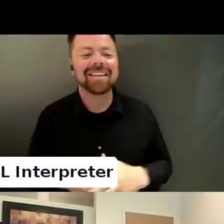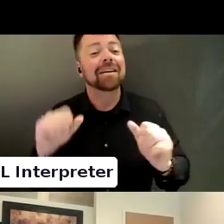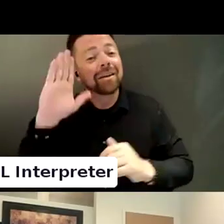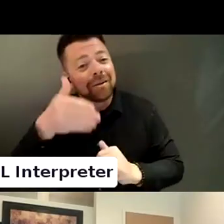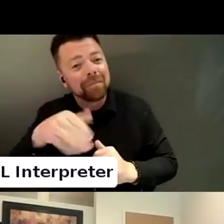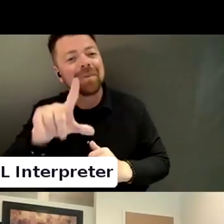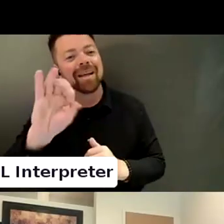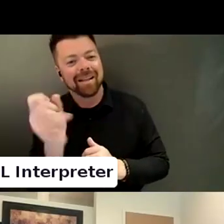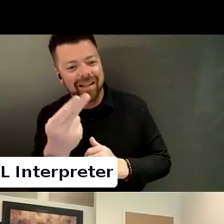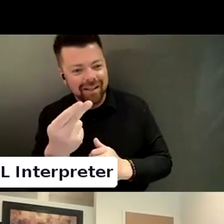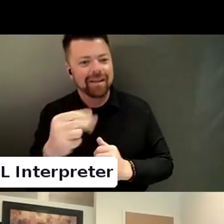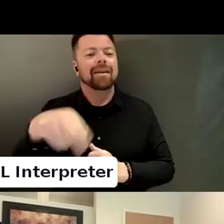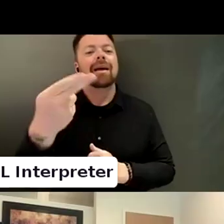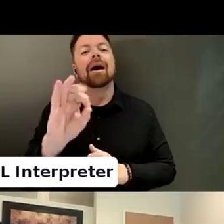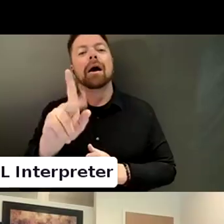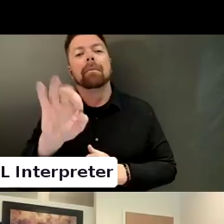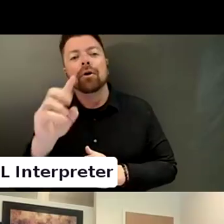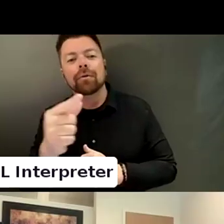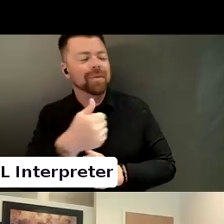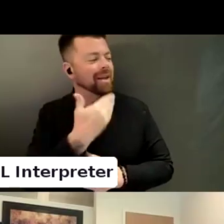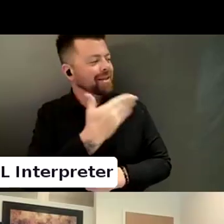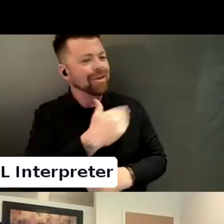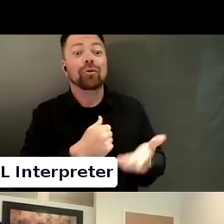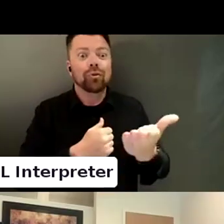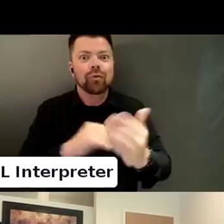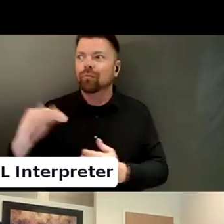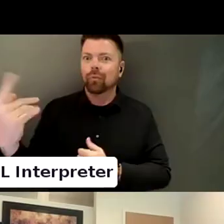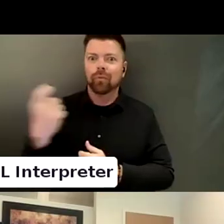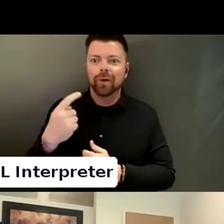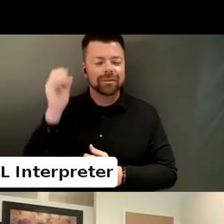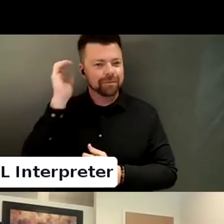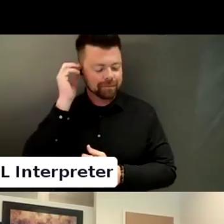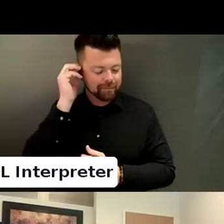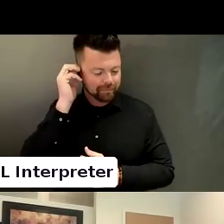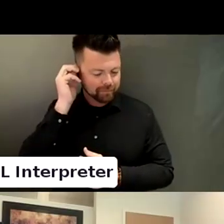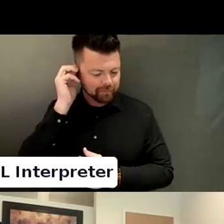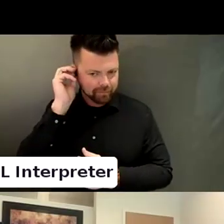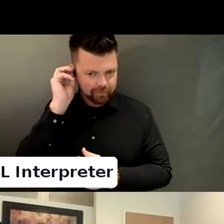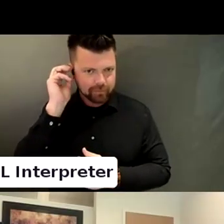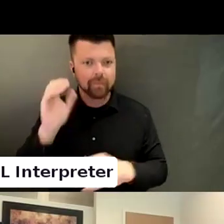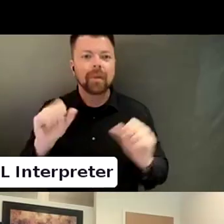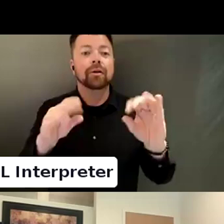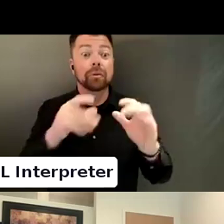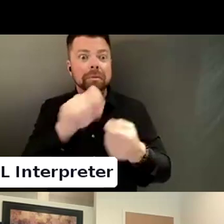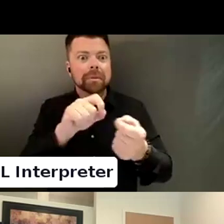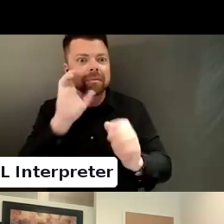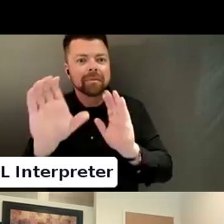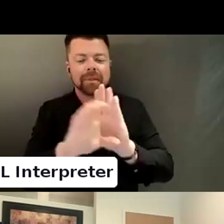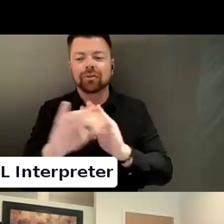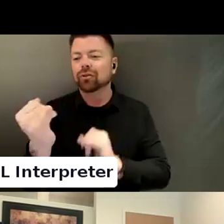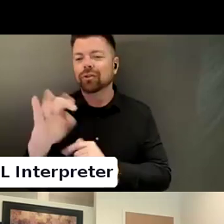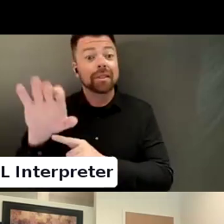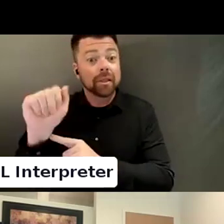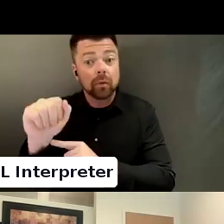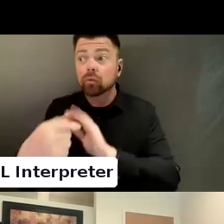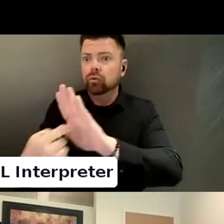is Leigh Hochberg again, and thanks, Nurse Linda, for your question. In the particular picture that Jessica was showing of a